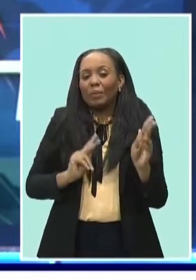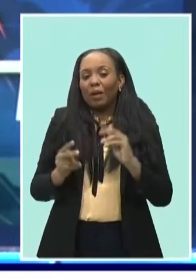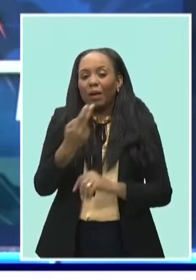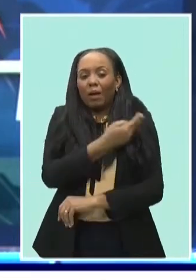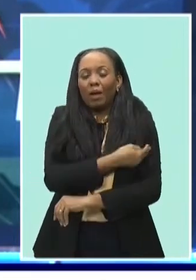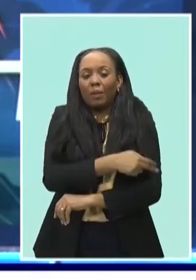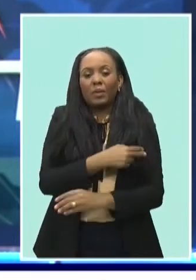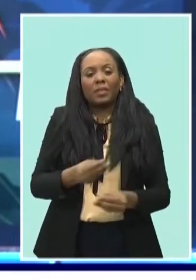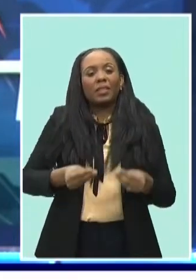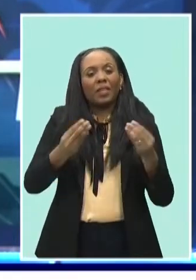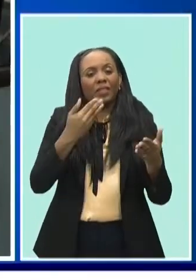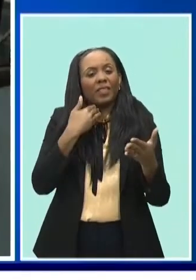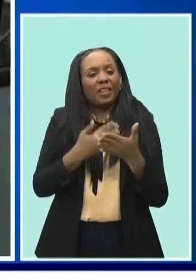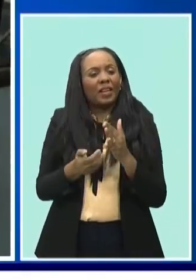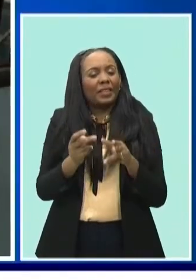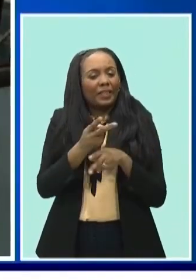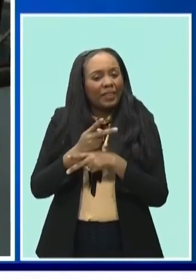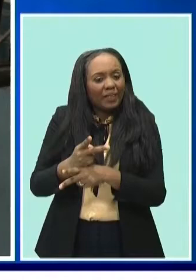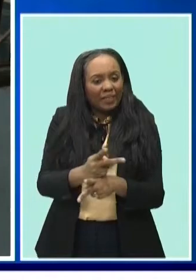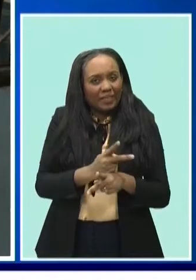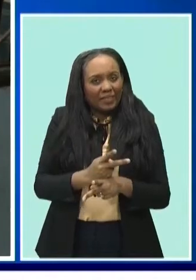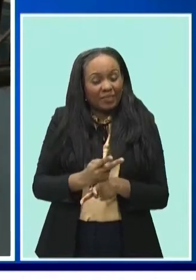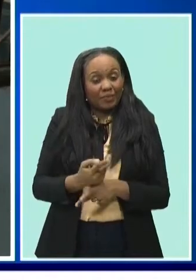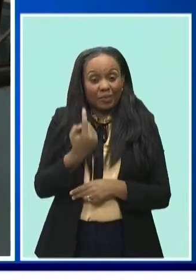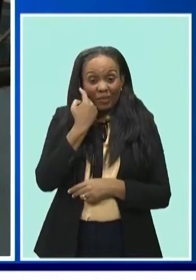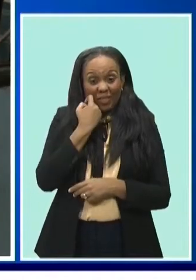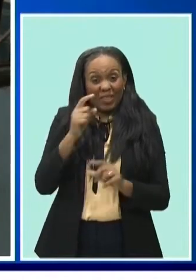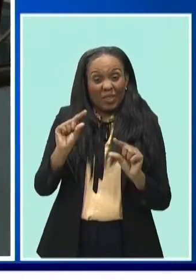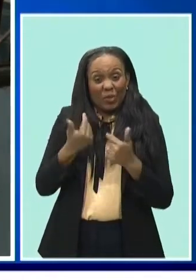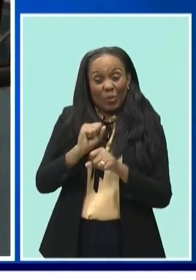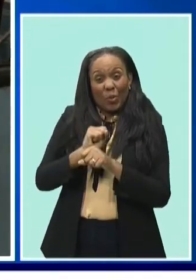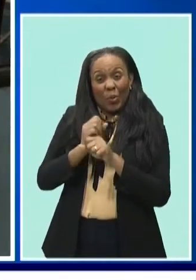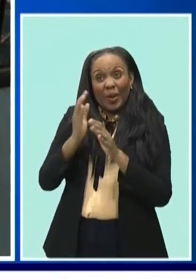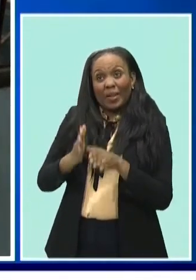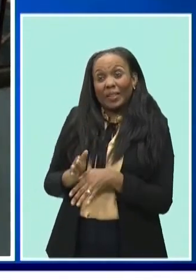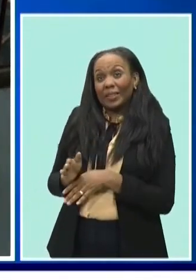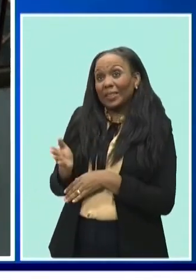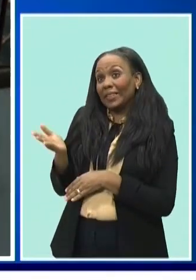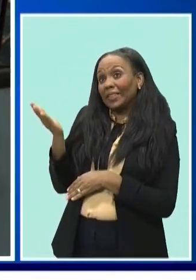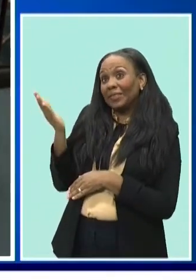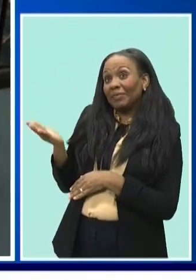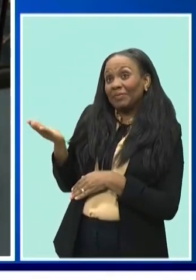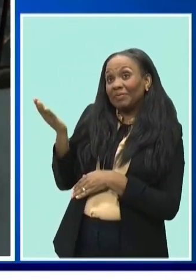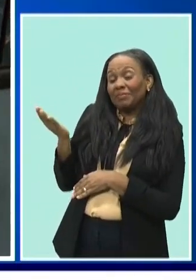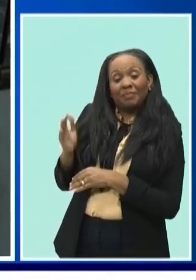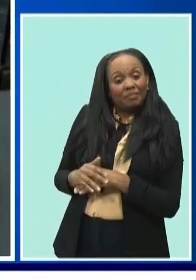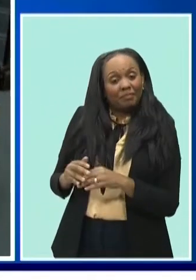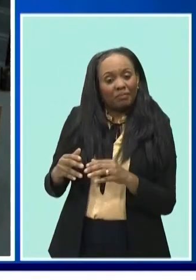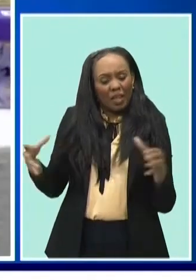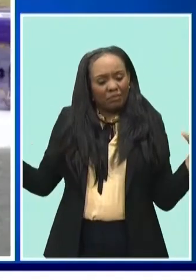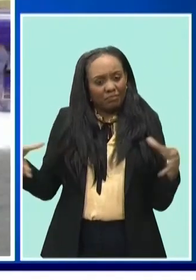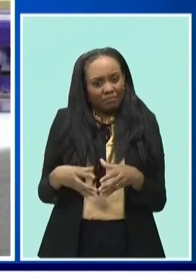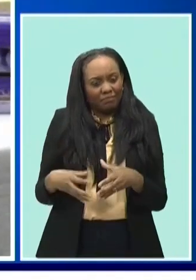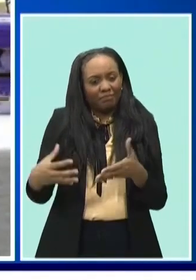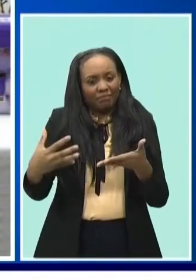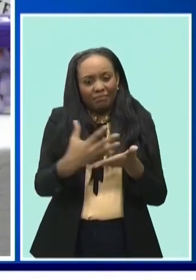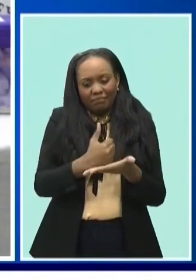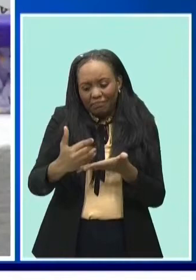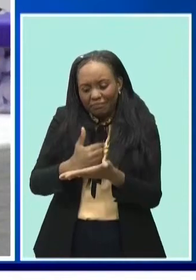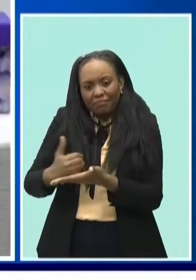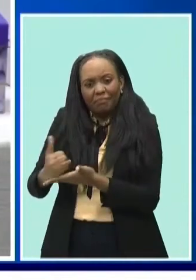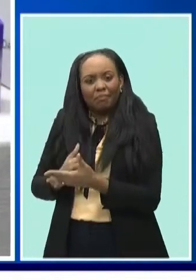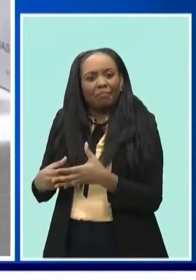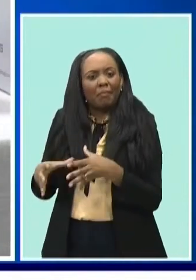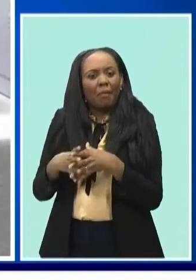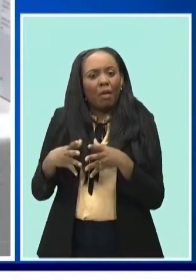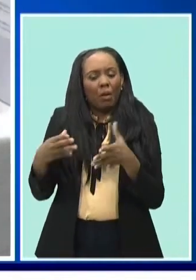to patients. Recently, a group of workers led by Dr. Winfield Herwood came together to collect and give a number of items